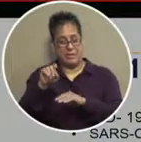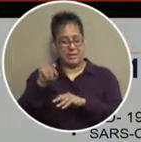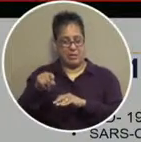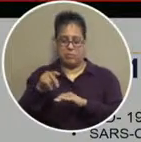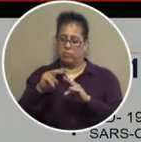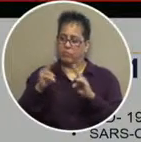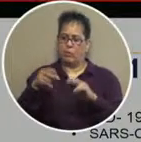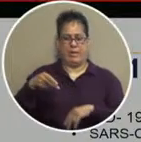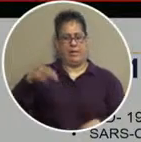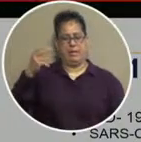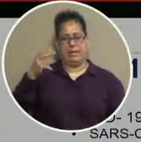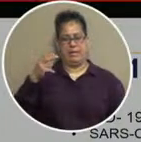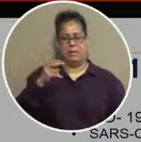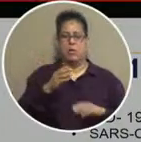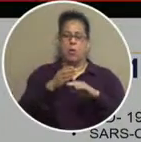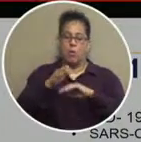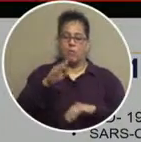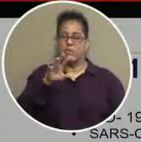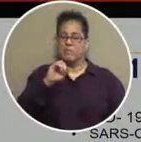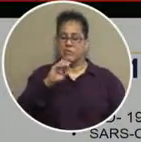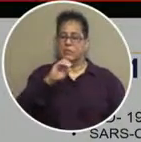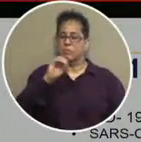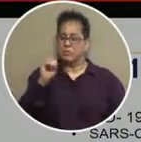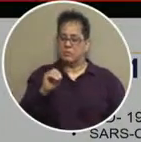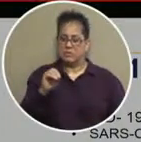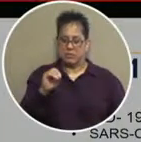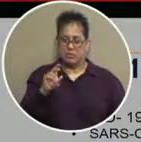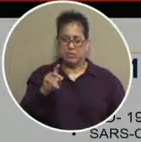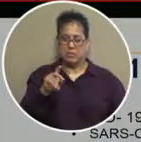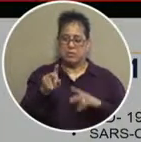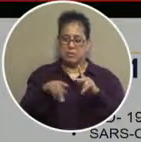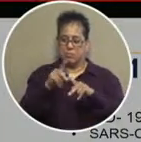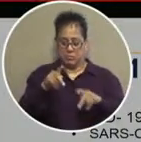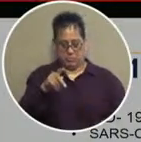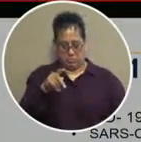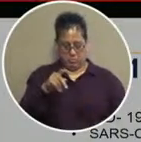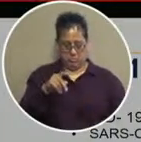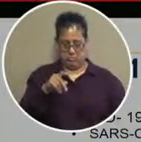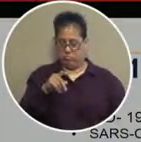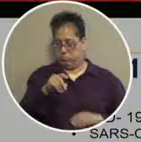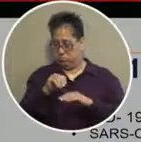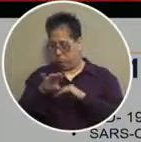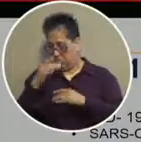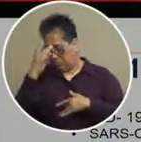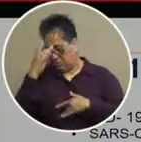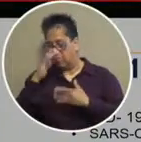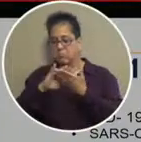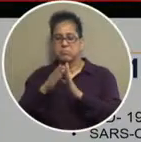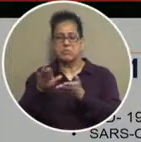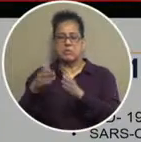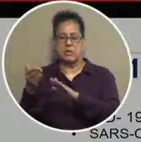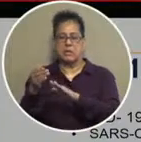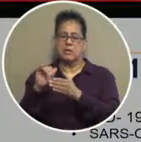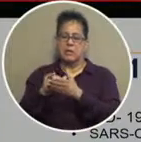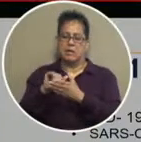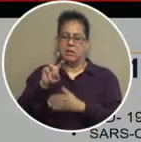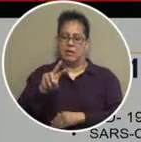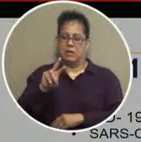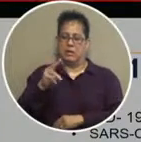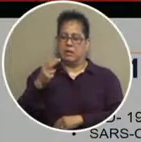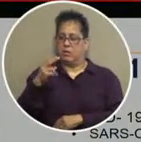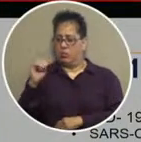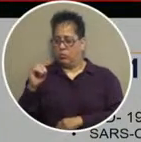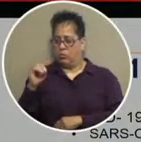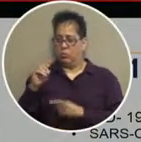extremely high. Over 50% of the people that would get infected would die. So that was worrisome to the World Health Organization, to